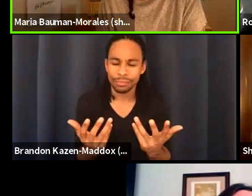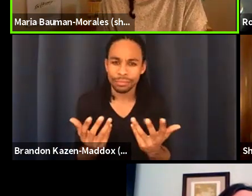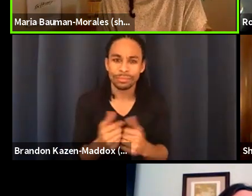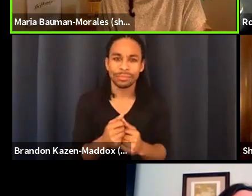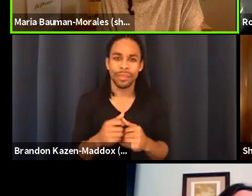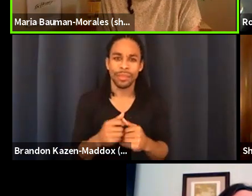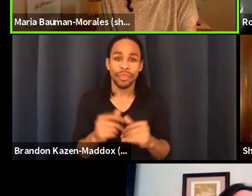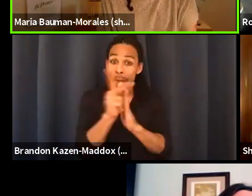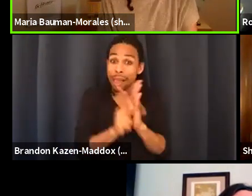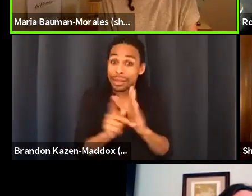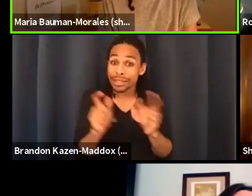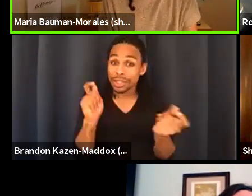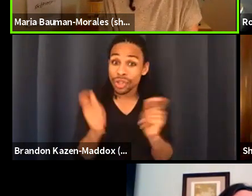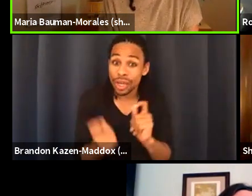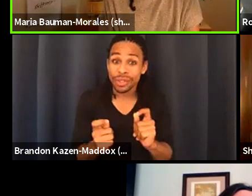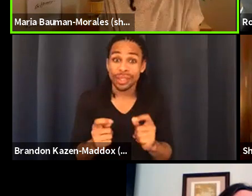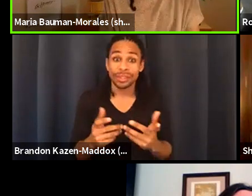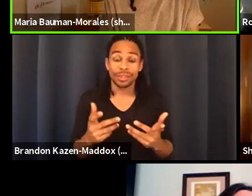changes?